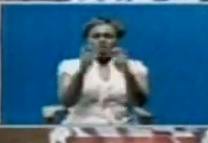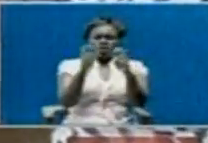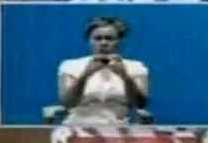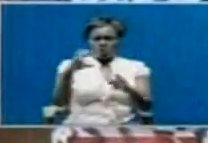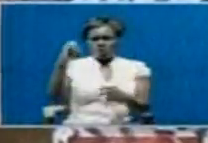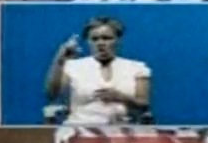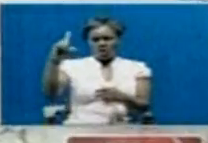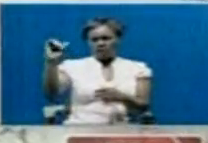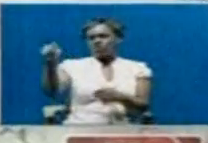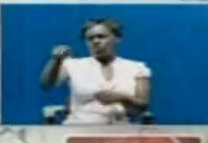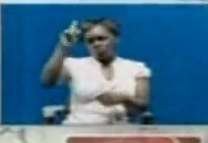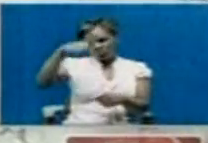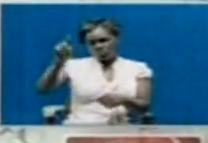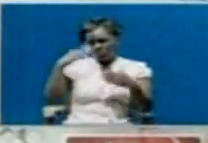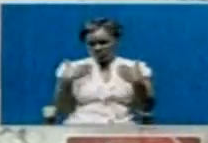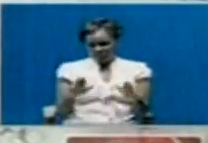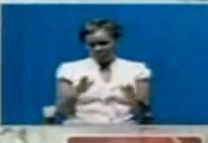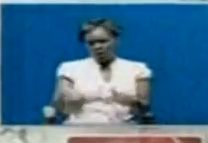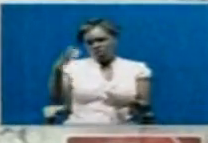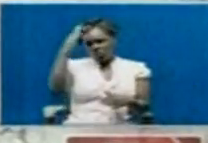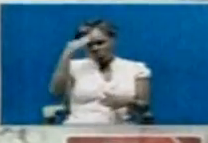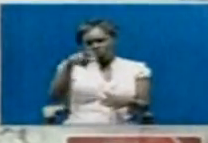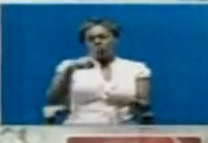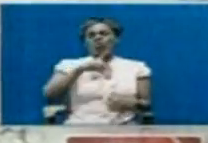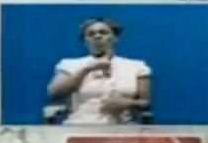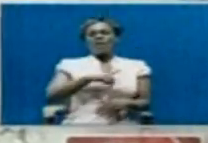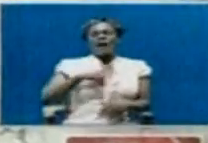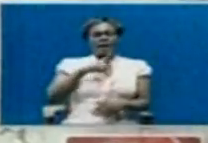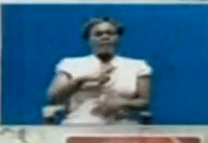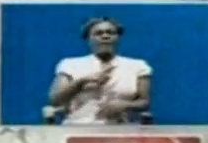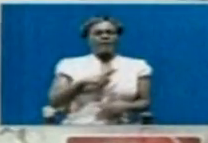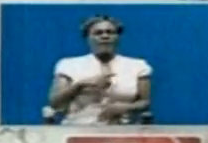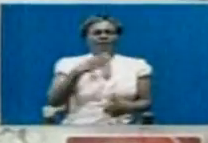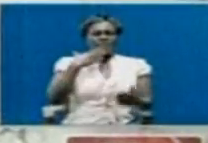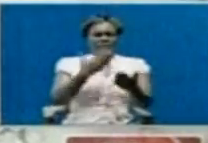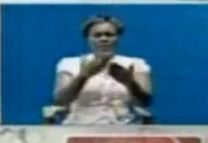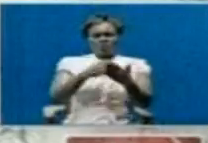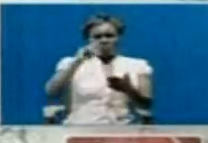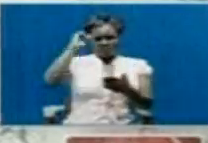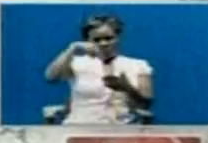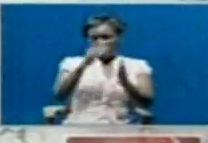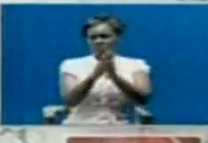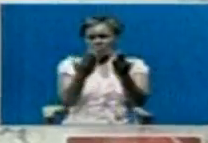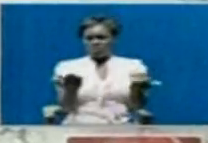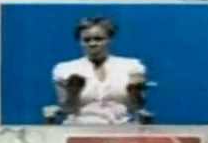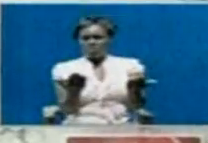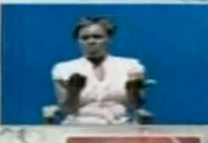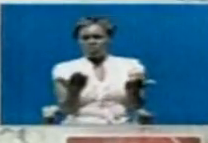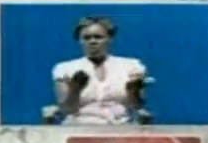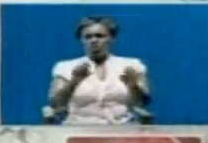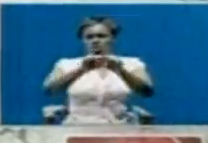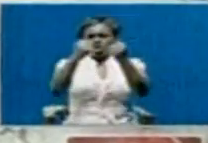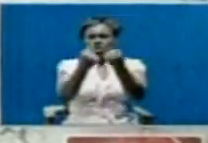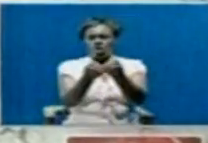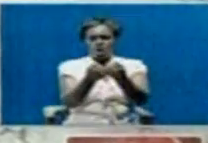Collins, you made it. And, you know, yours was very lucky, you know, thanks to Facebook, thanks to social media, thanks to, you know, word of